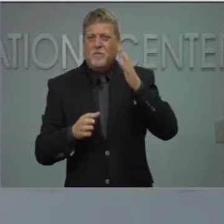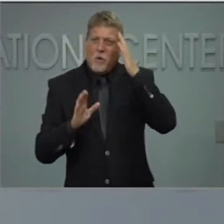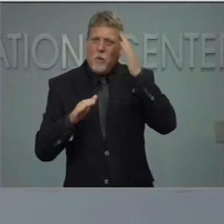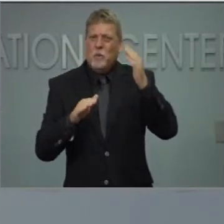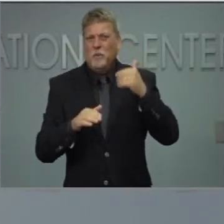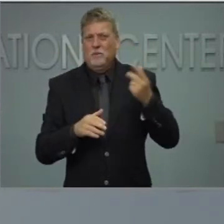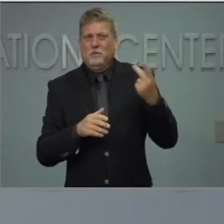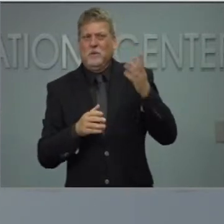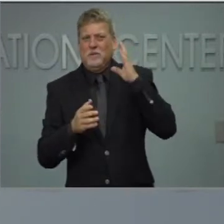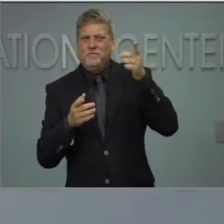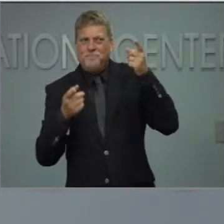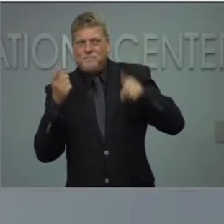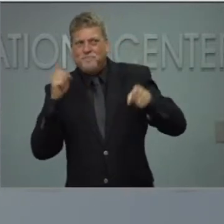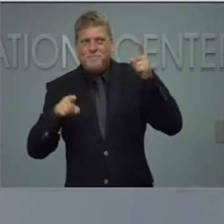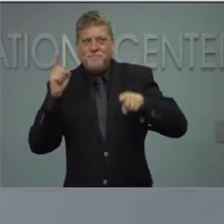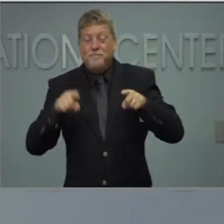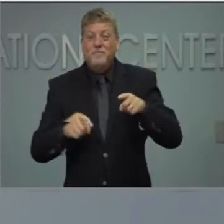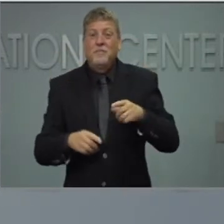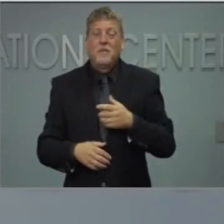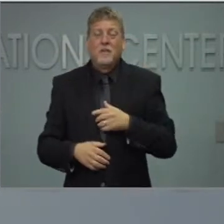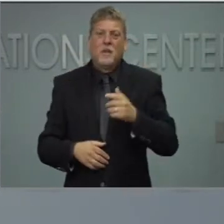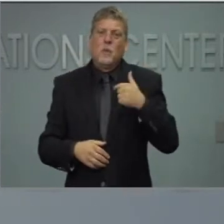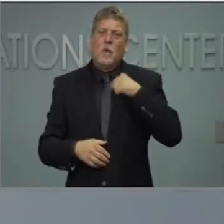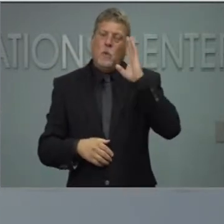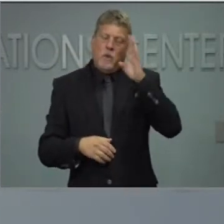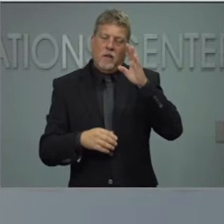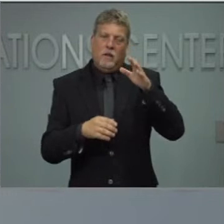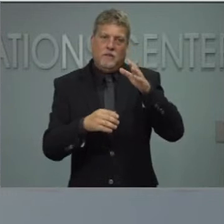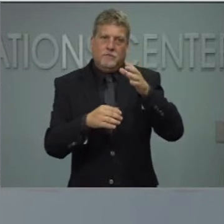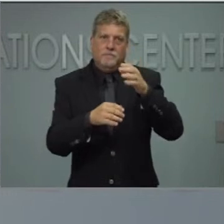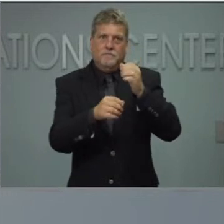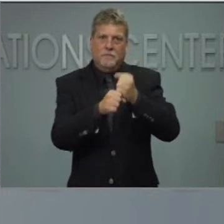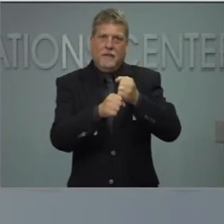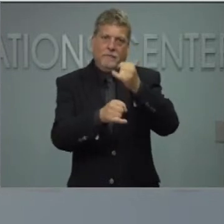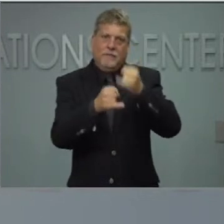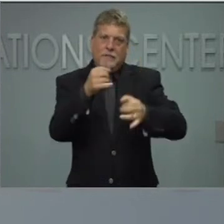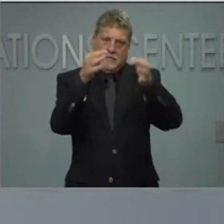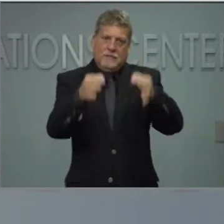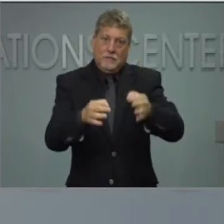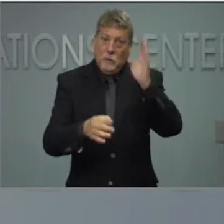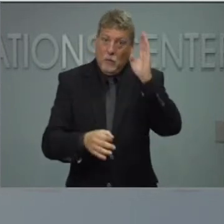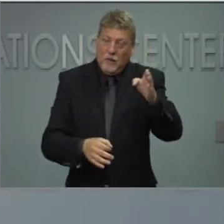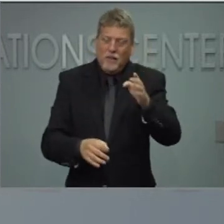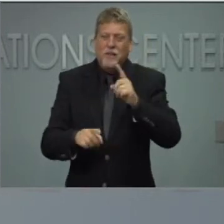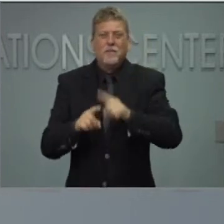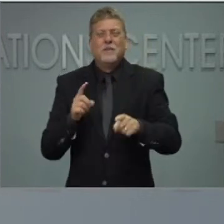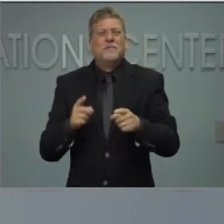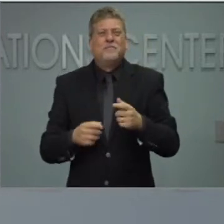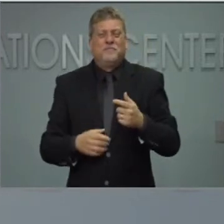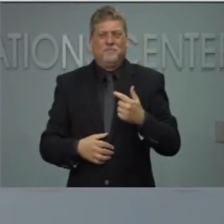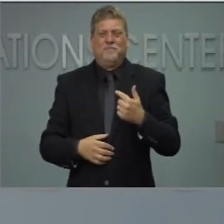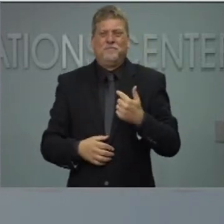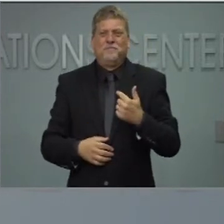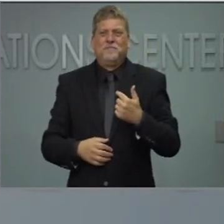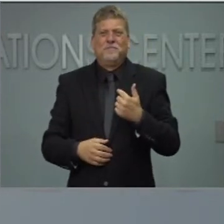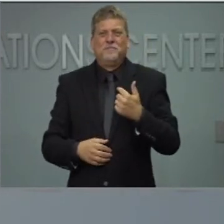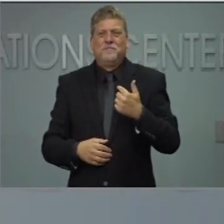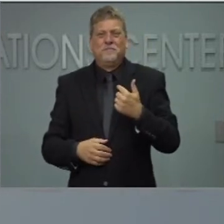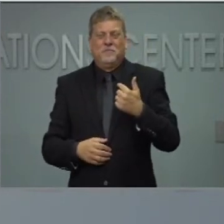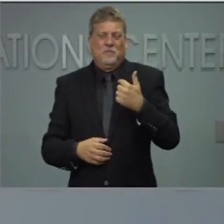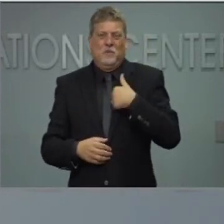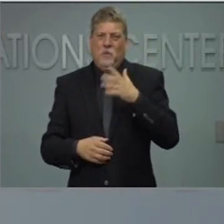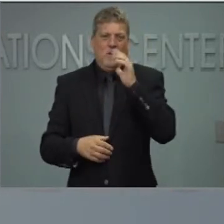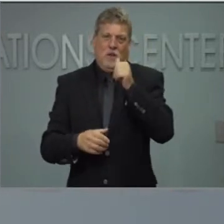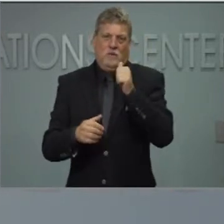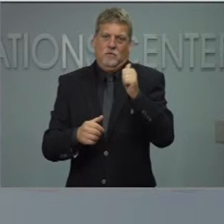toward getting a budget at the end of the day, but with the idea that we're not going to enact a bad budget,